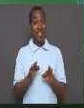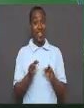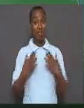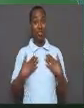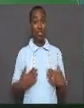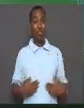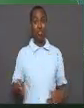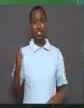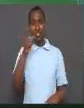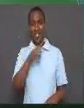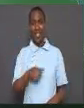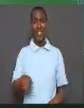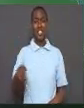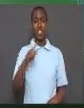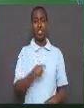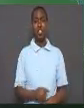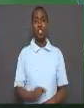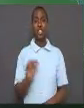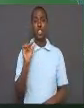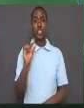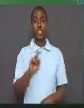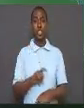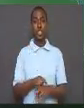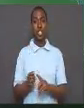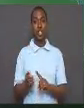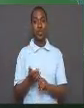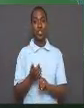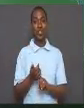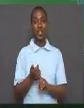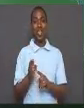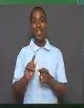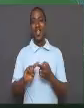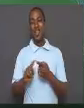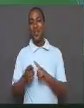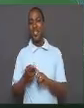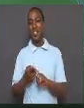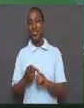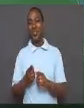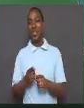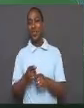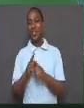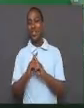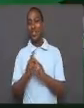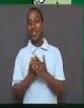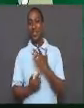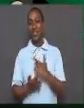body. Take a few minutes to discuss your answer with a partner.